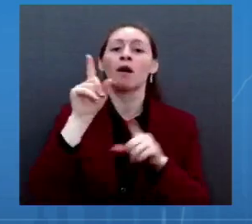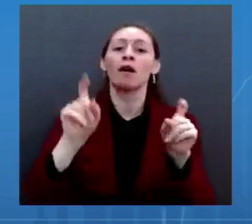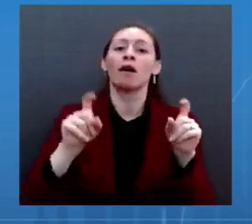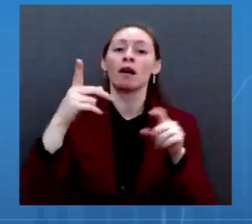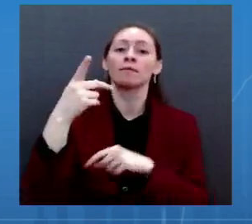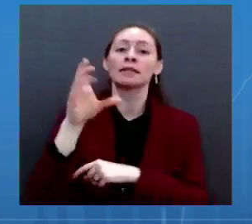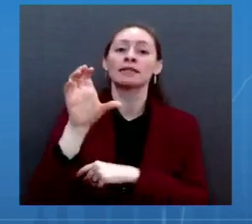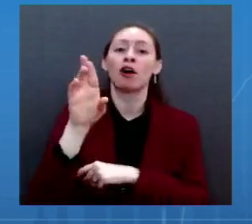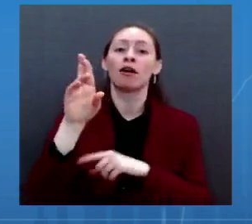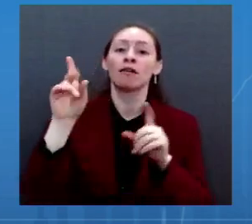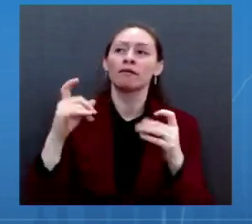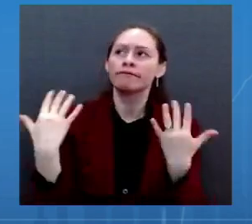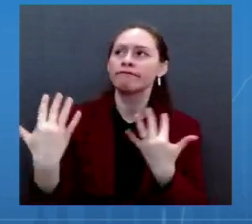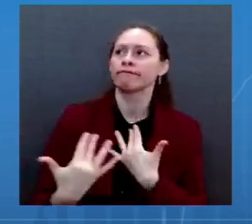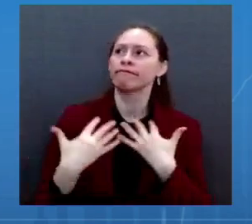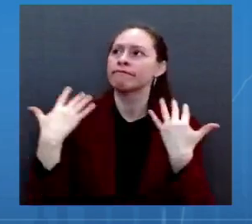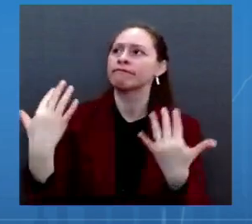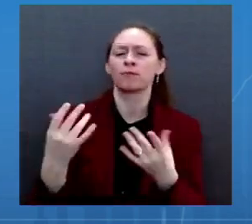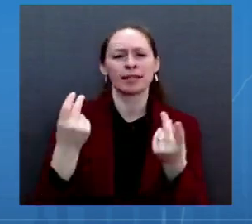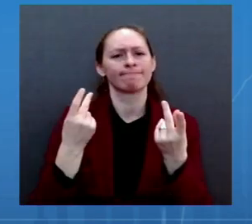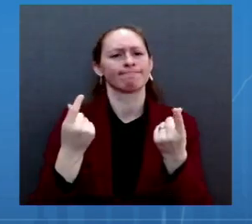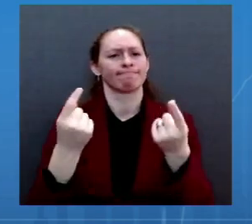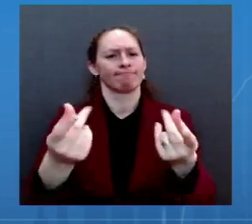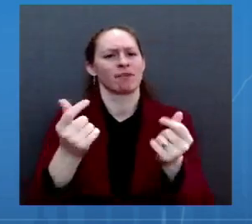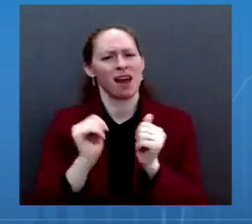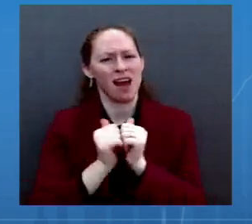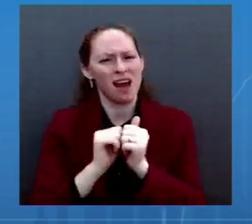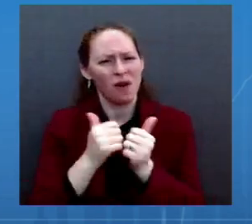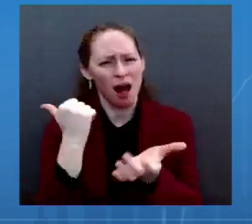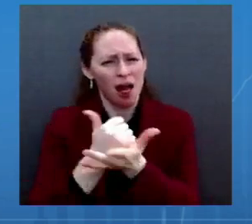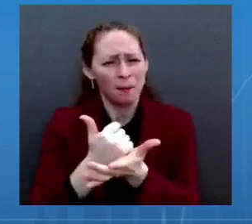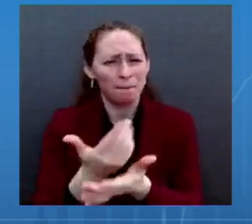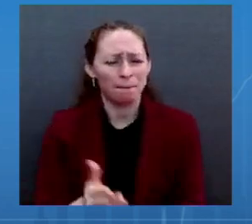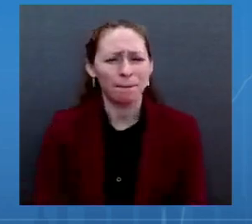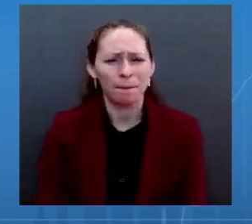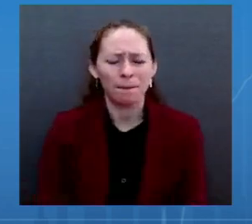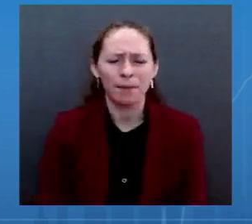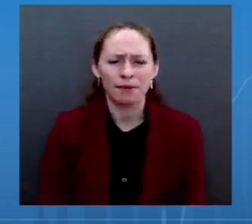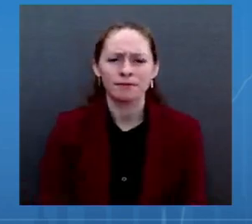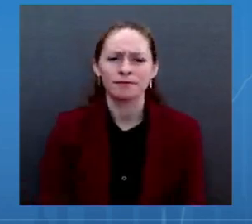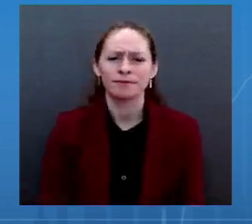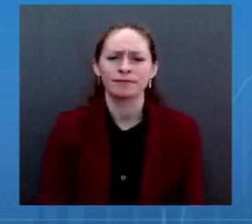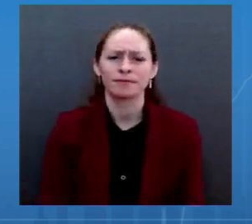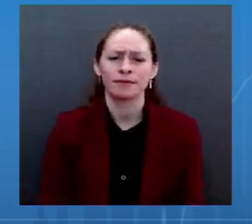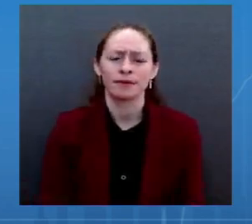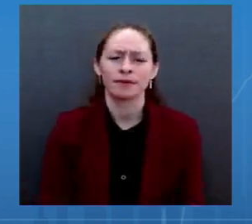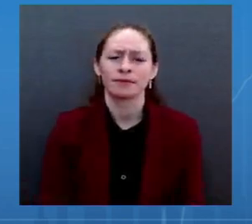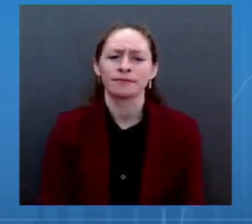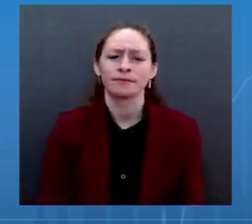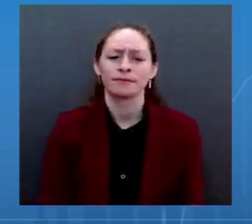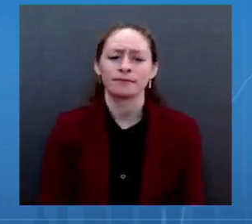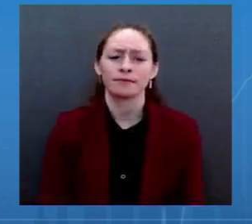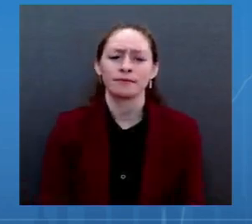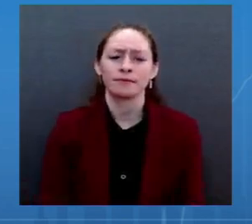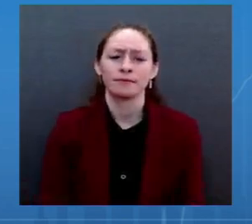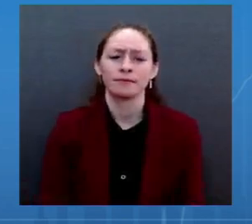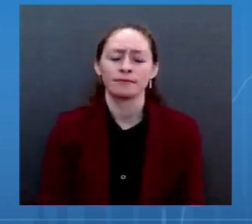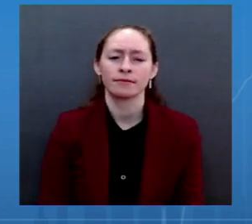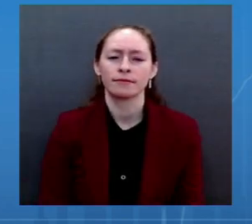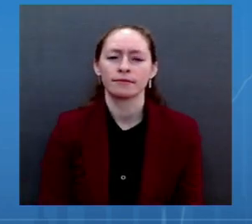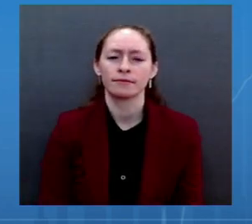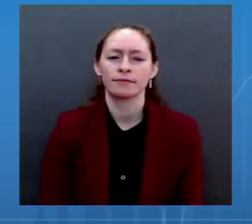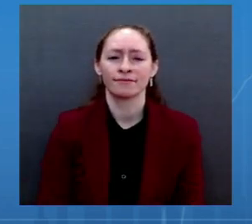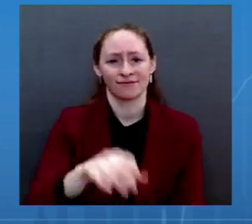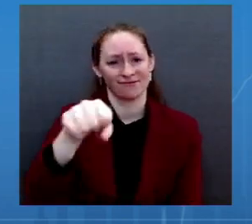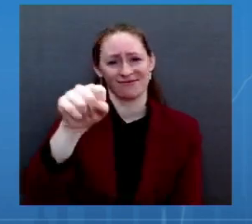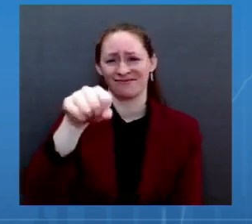testing. I think that it's clearly, as I just said in the prior question, there's unprecedented demand given the transmissibility